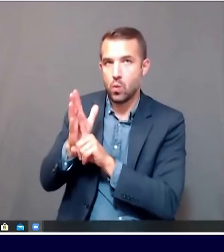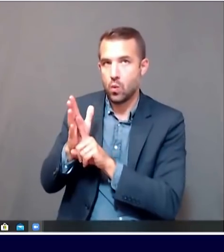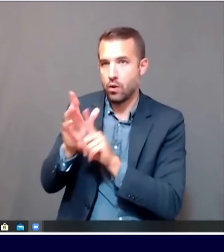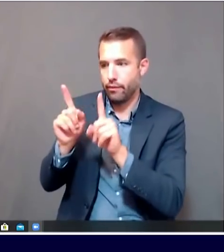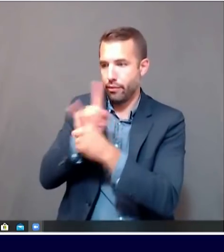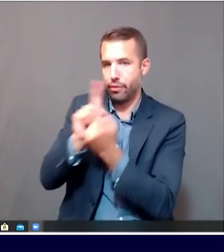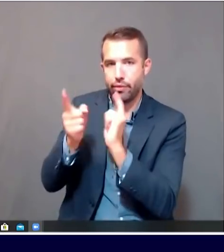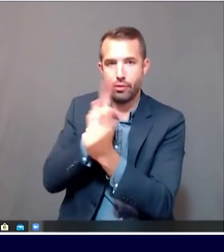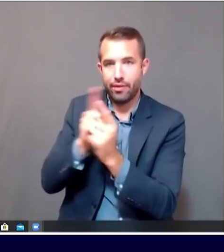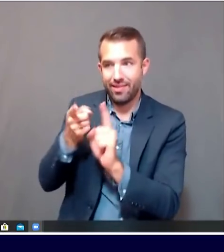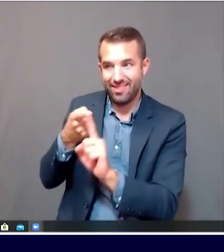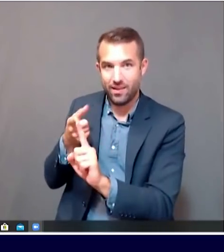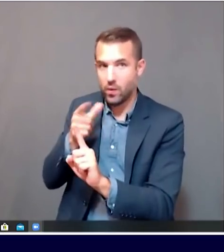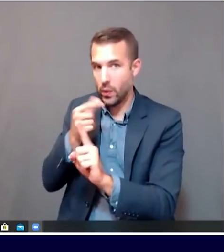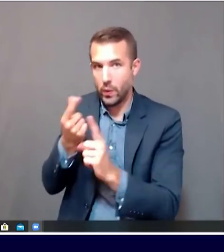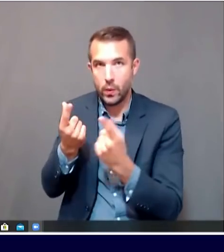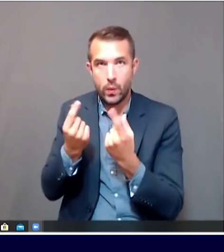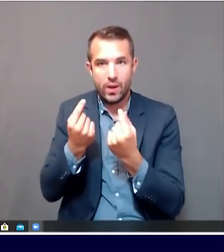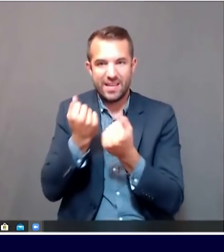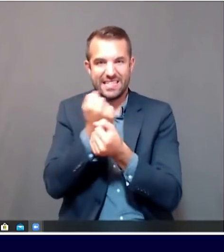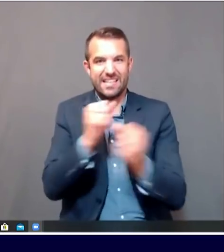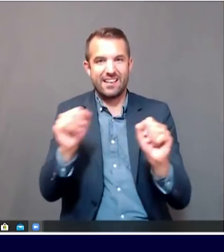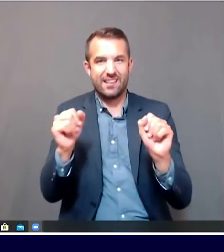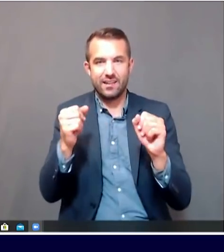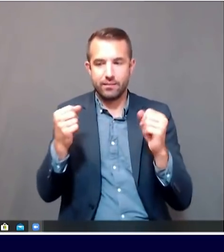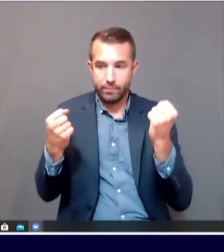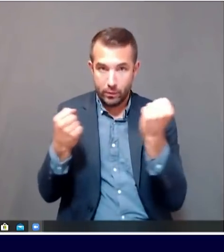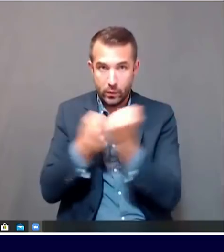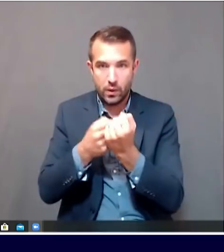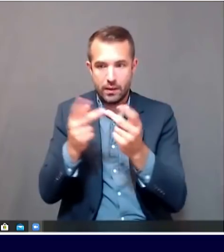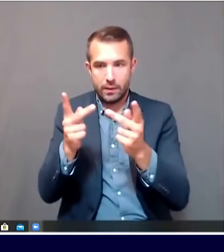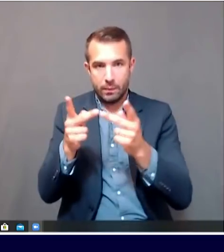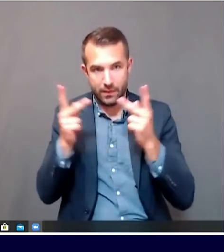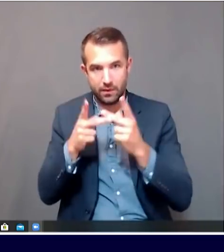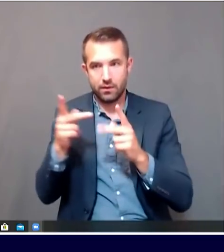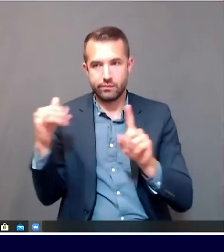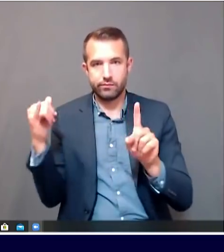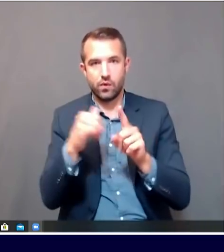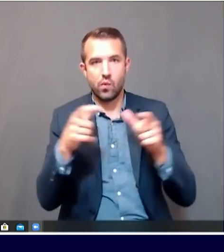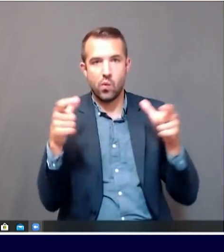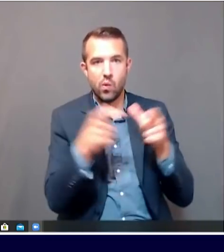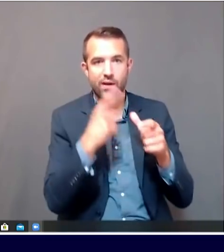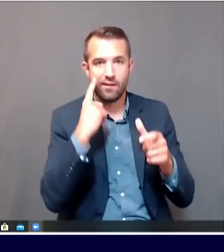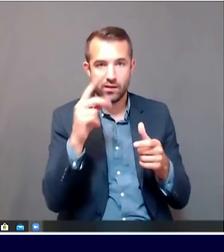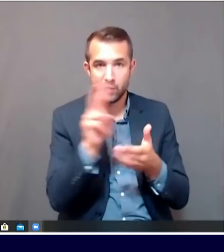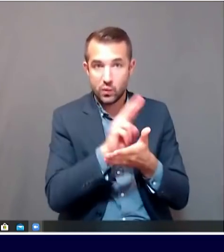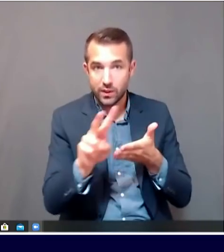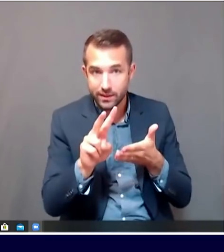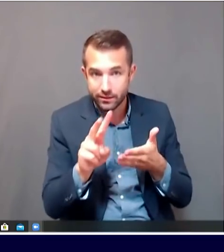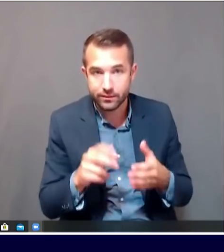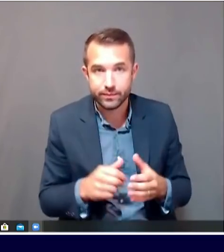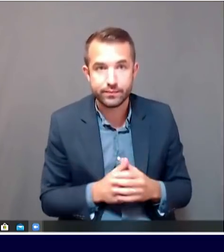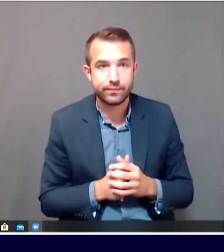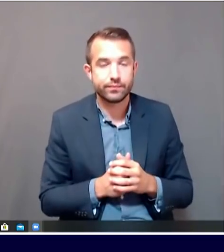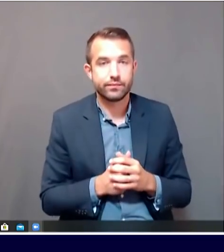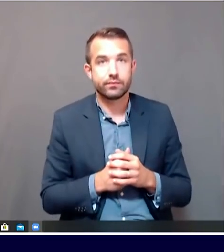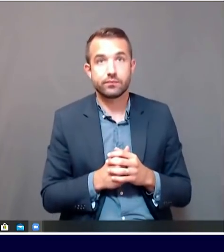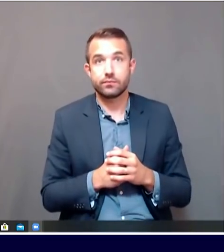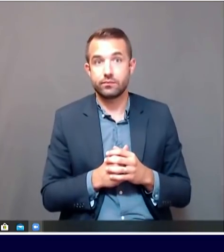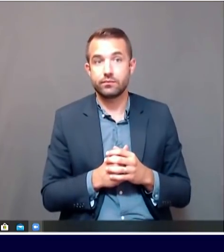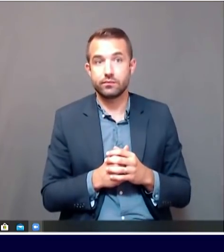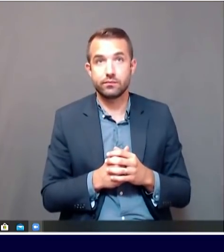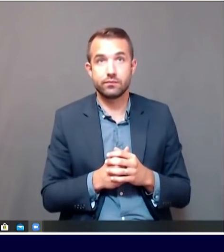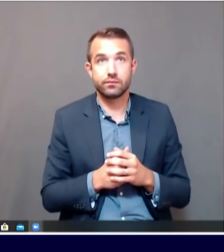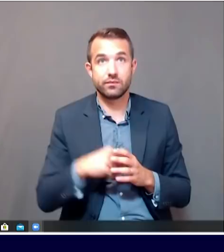a safe, supportive place where they can finish out their quarantine process. That is at that's at a location